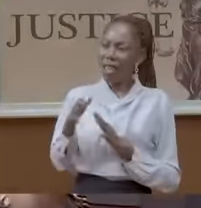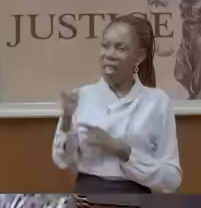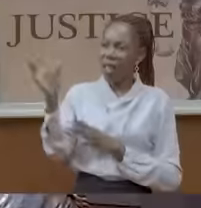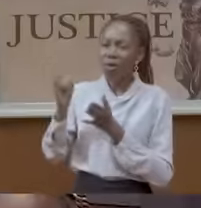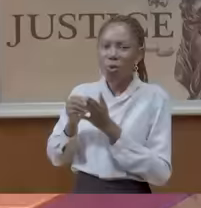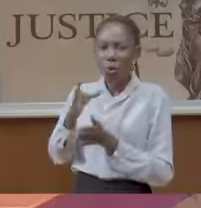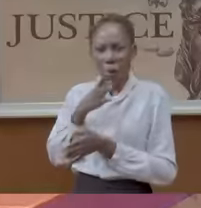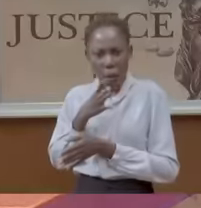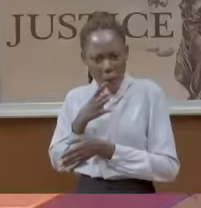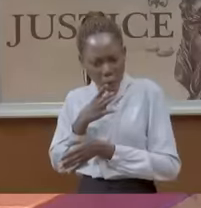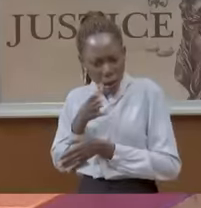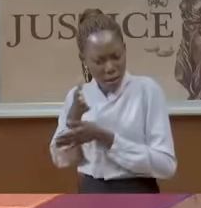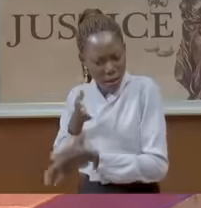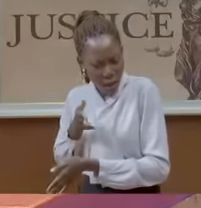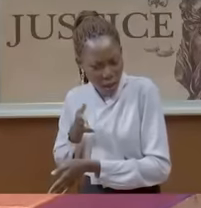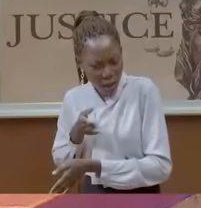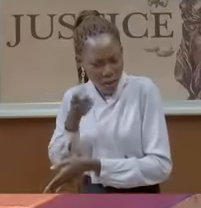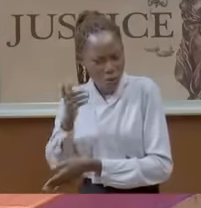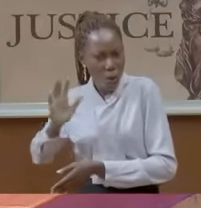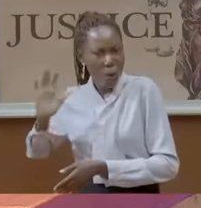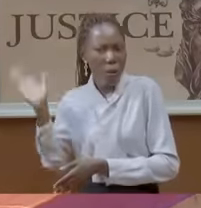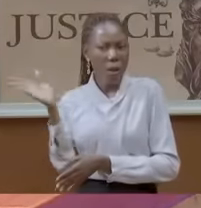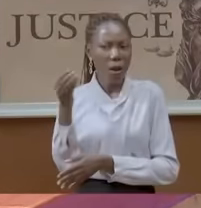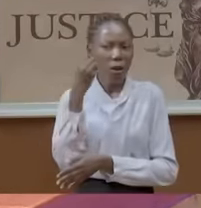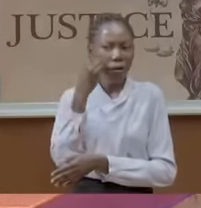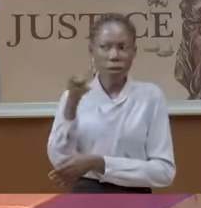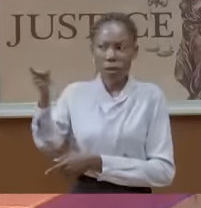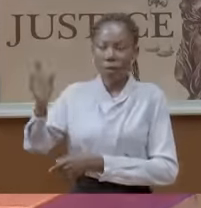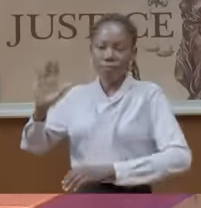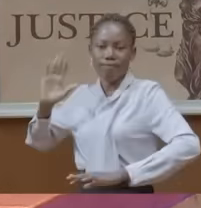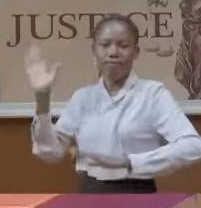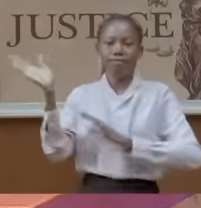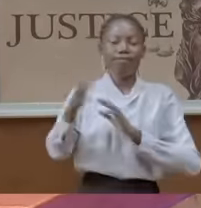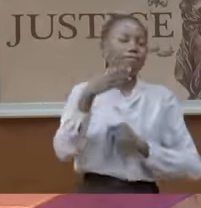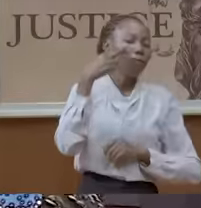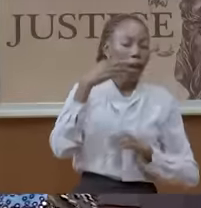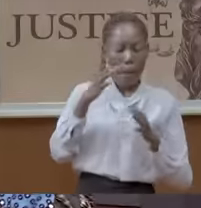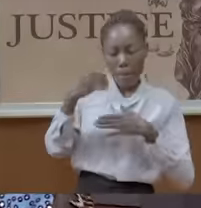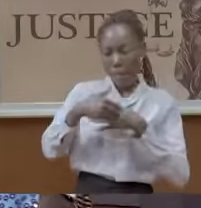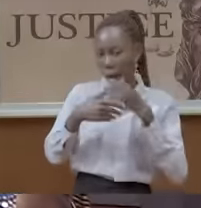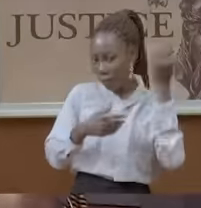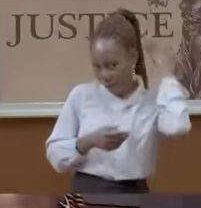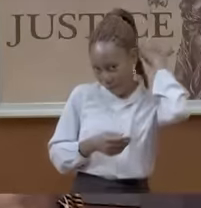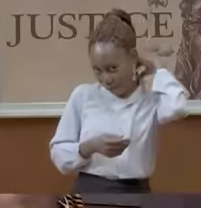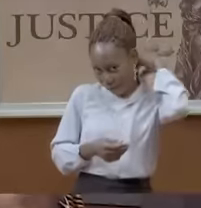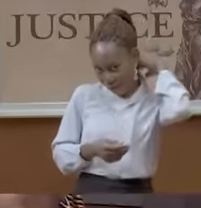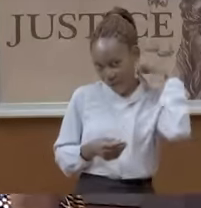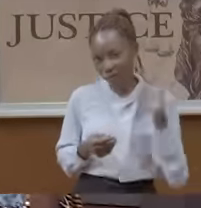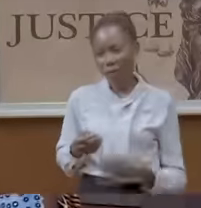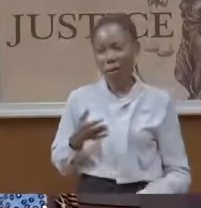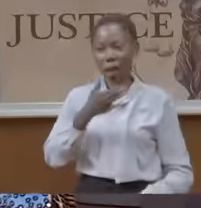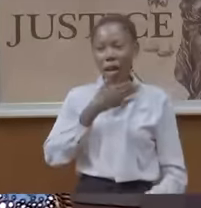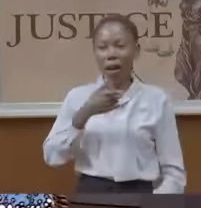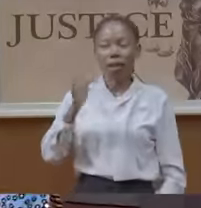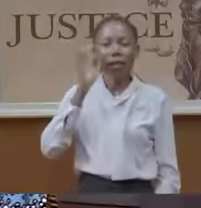mother was saying, you did this again, so I had to give her a slap at the back, just once. Man. And after that, she kept, this one, it doesn't